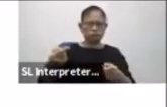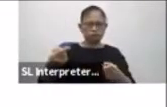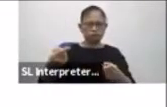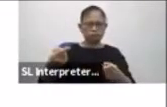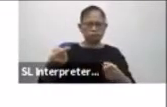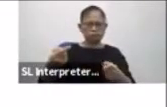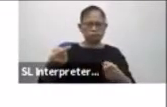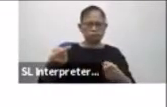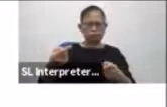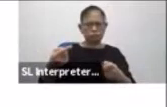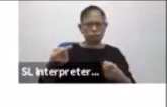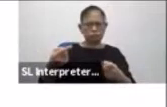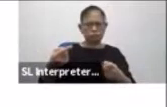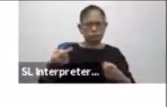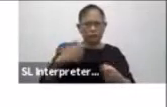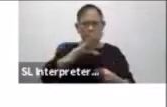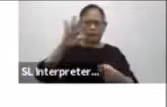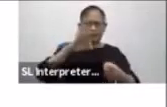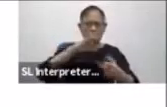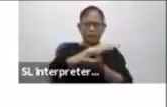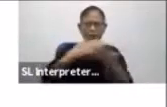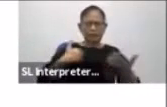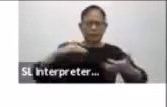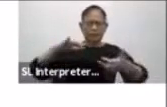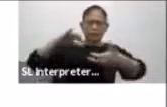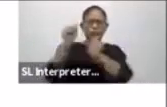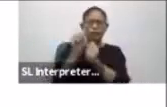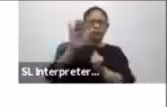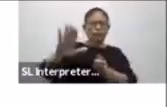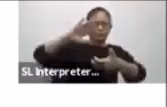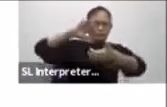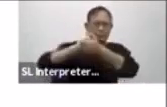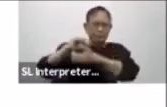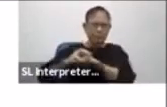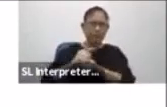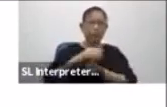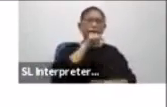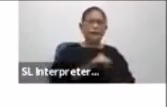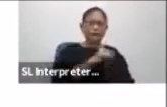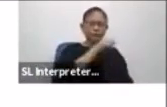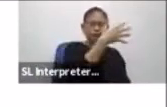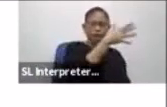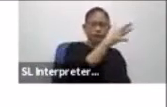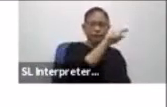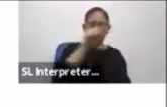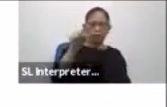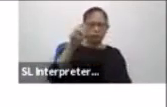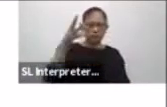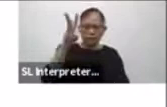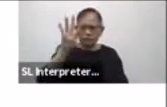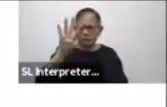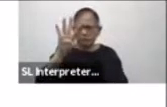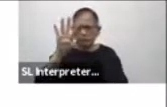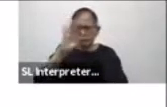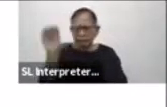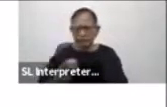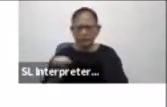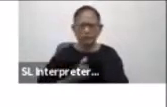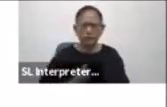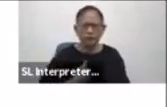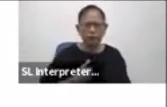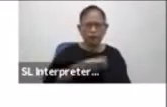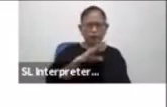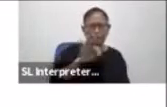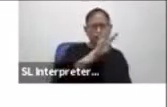at the hands of an intimate partner over their lifetime ranges from 15 to 64%. And at the same time, 4